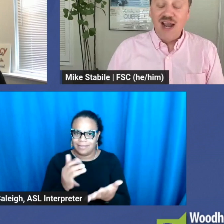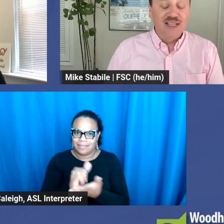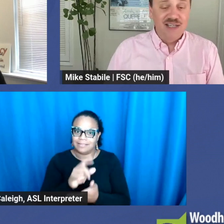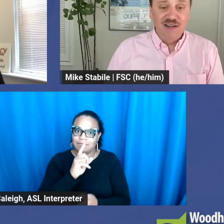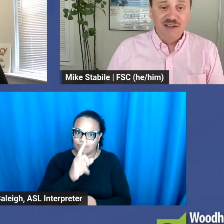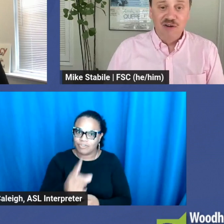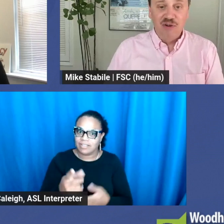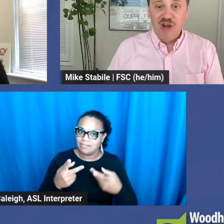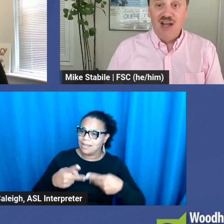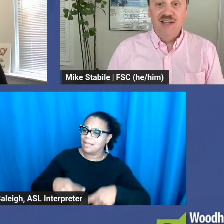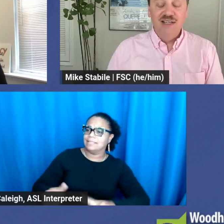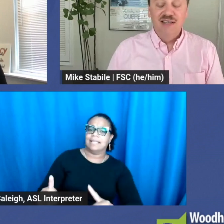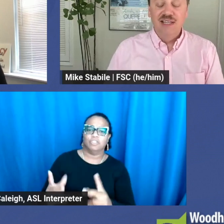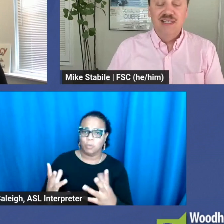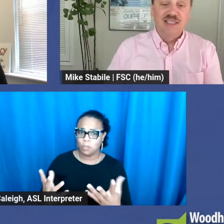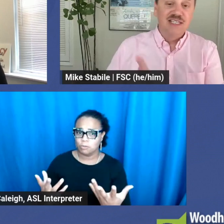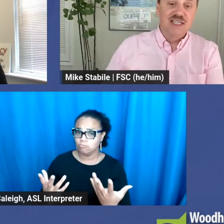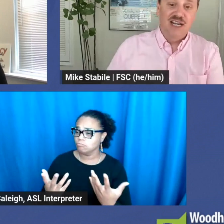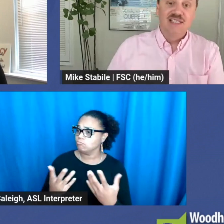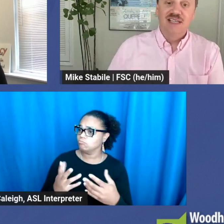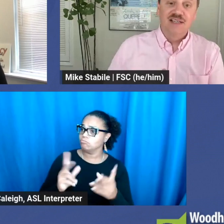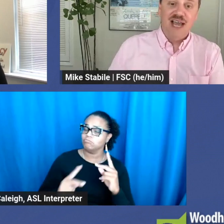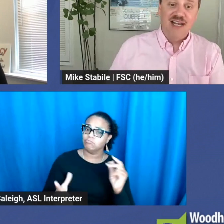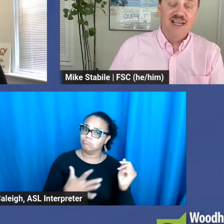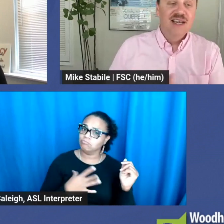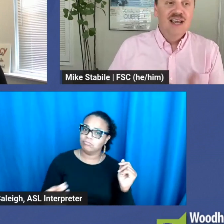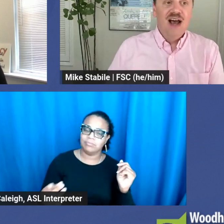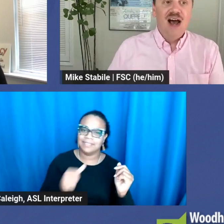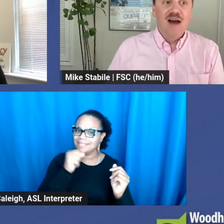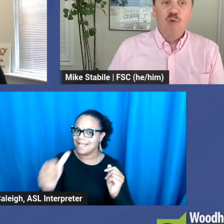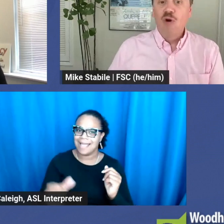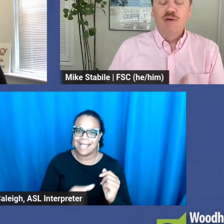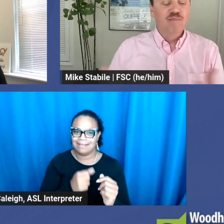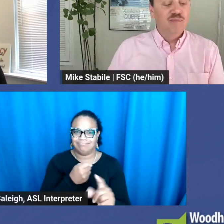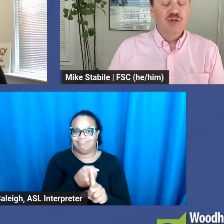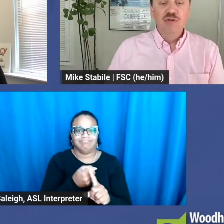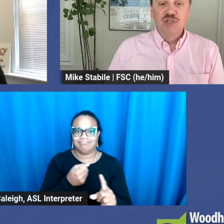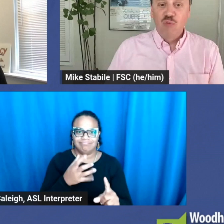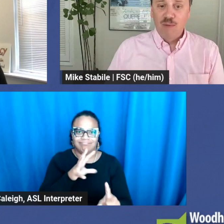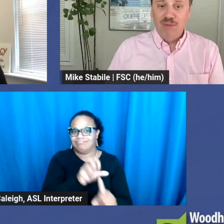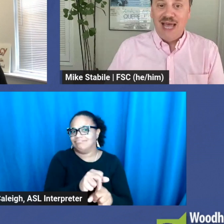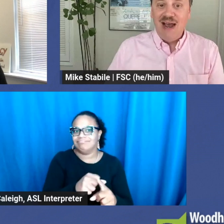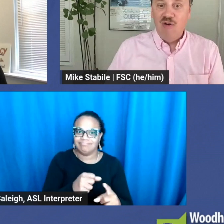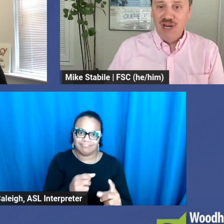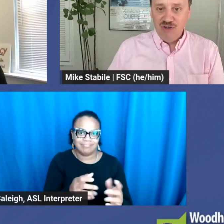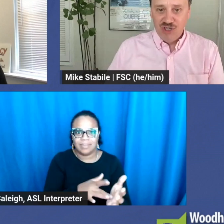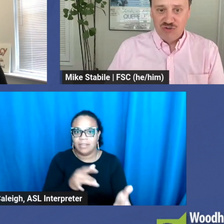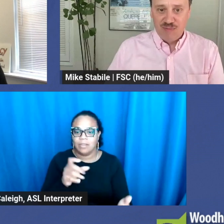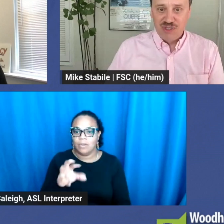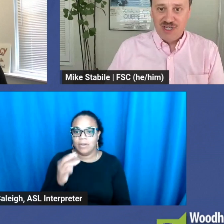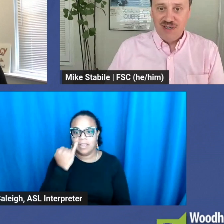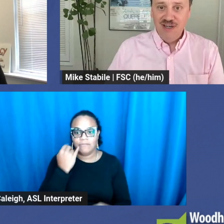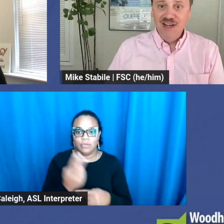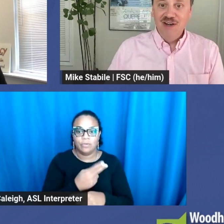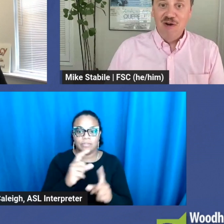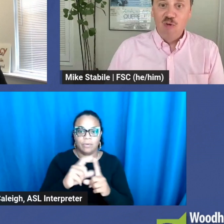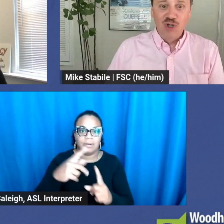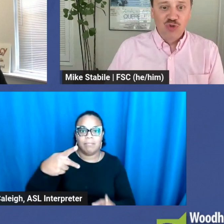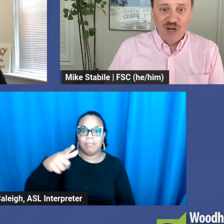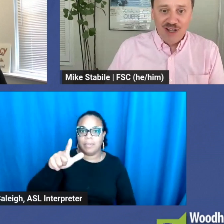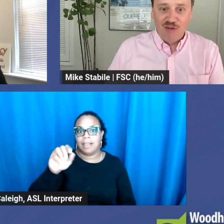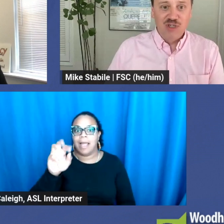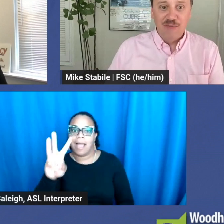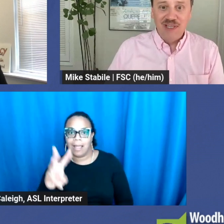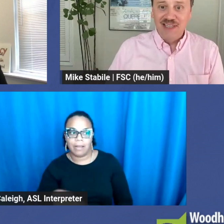all violent. They're not, this isn't attacking. Or you use the word plow in your description,